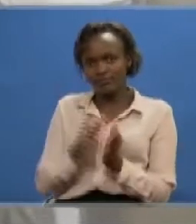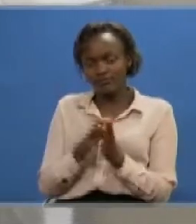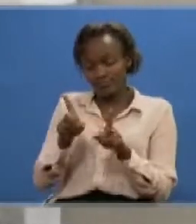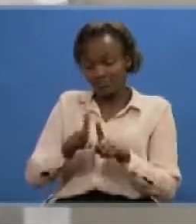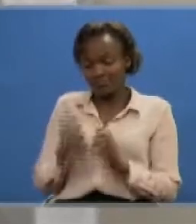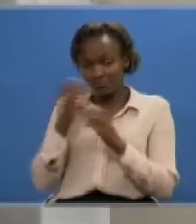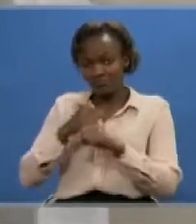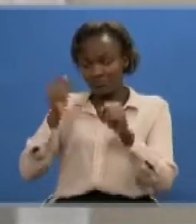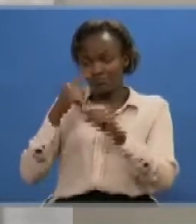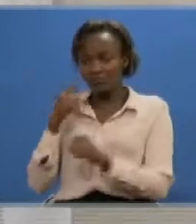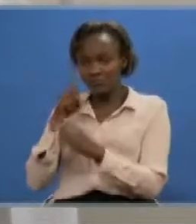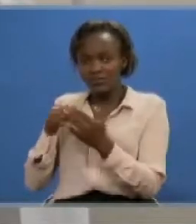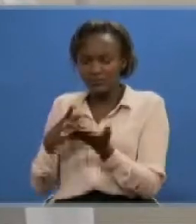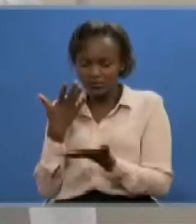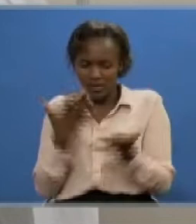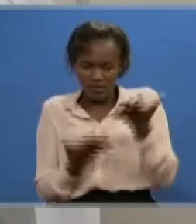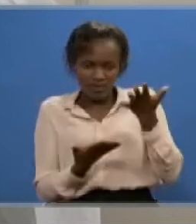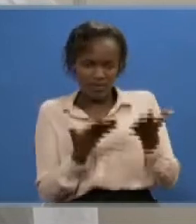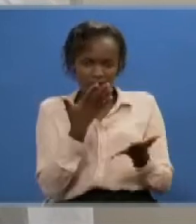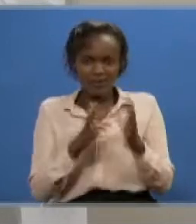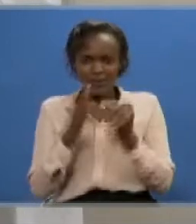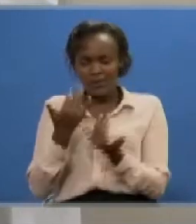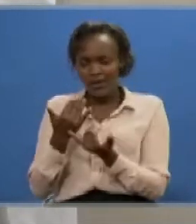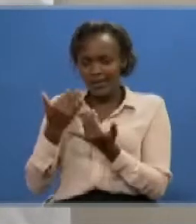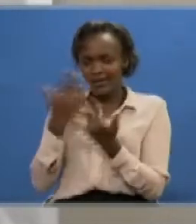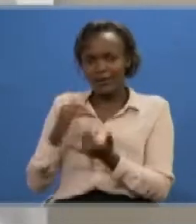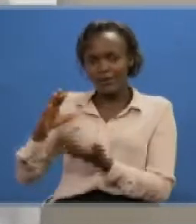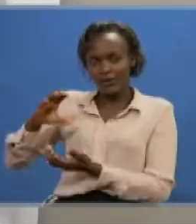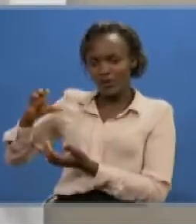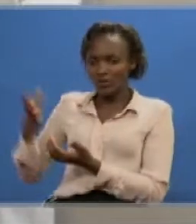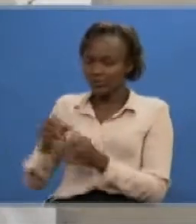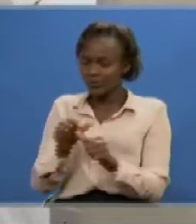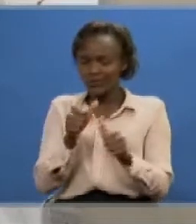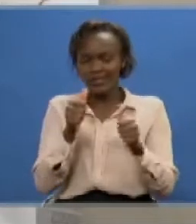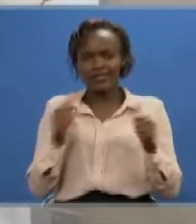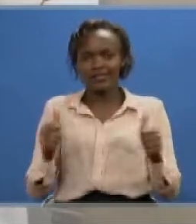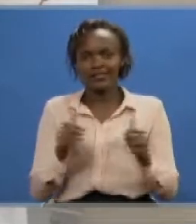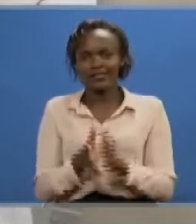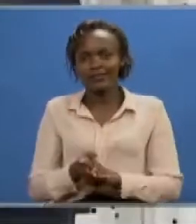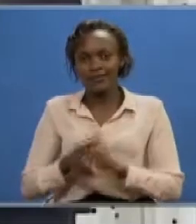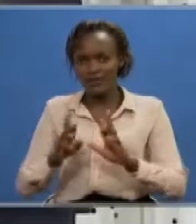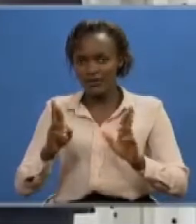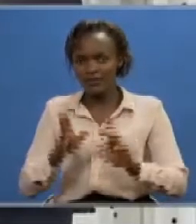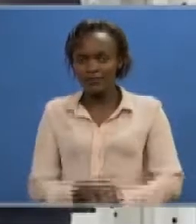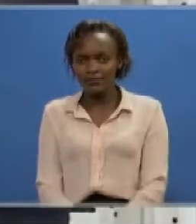Uhuru Kenyatta is optimistic that county preparedness is well on course.